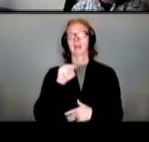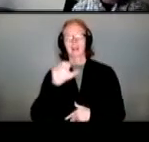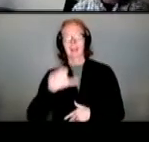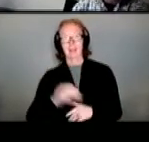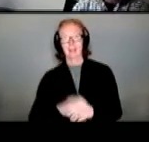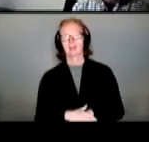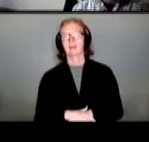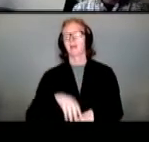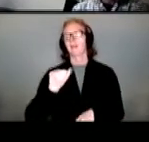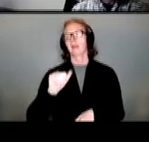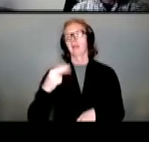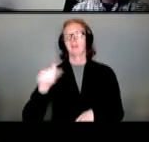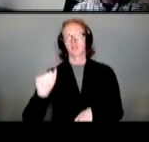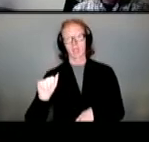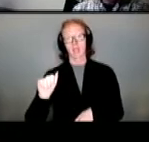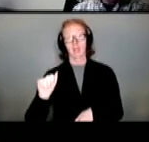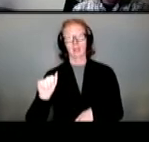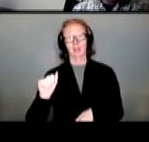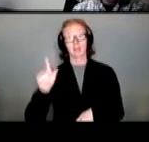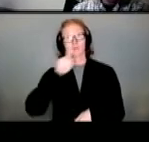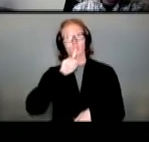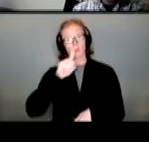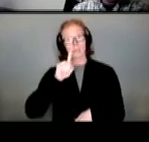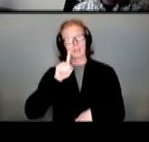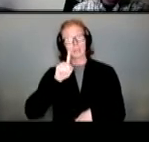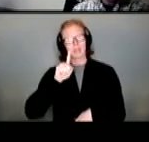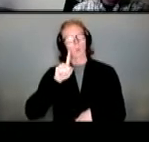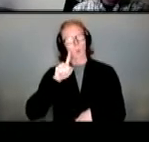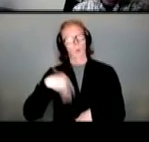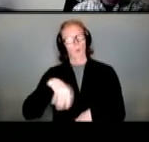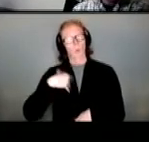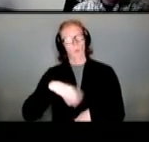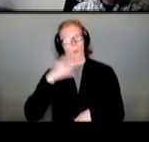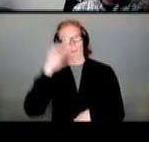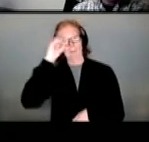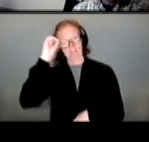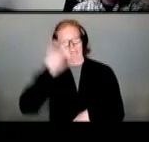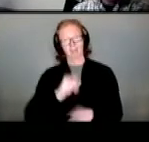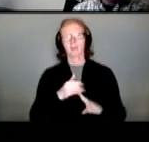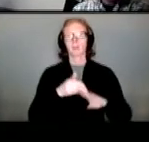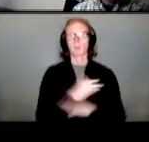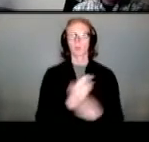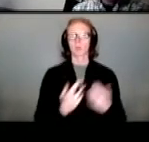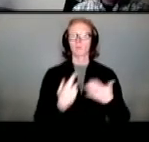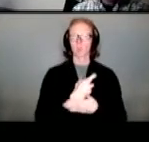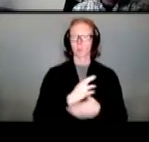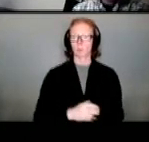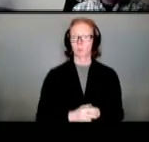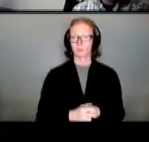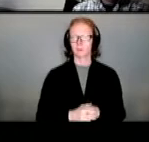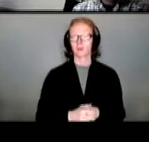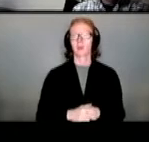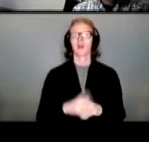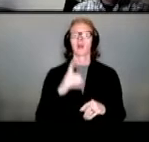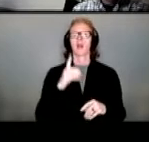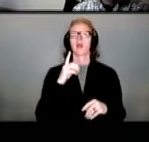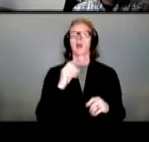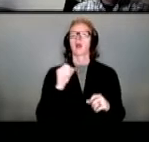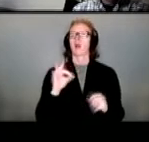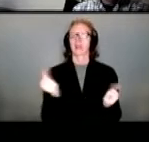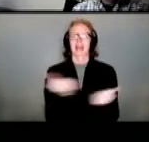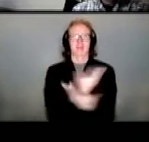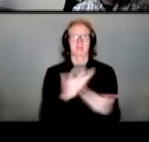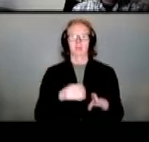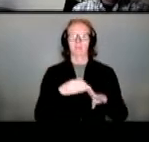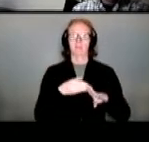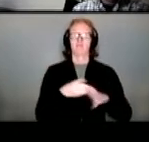have expressed a real strong opinion about, is pre-review of the footage before writing a report when it